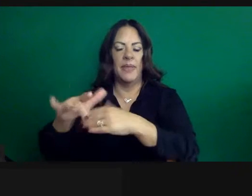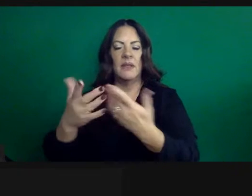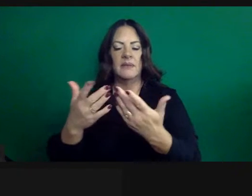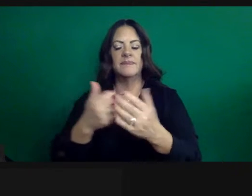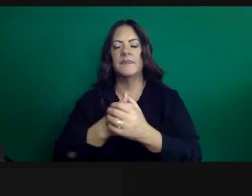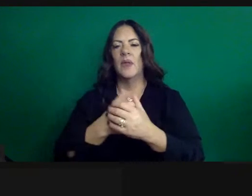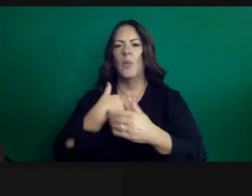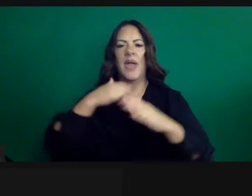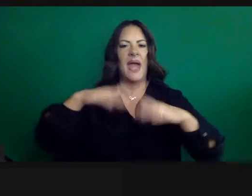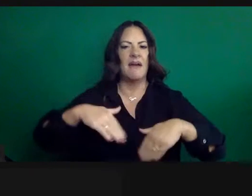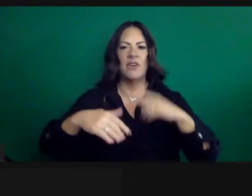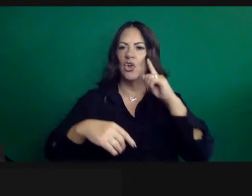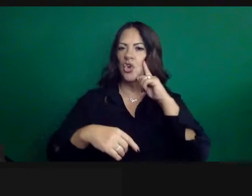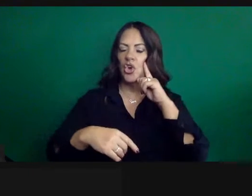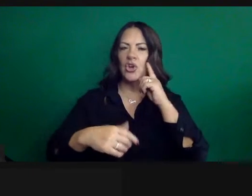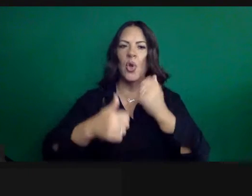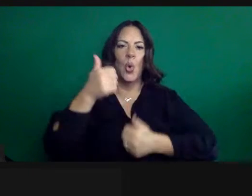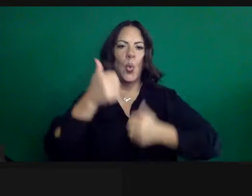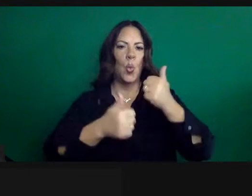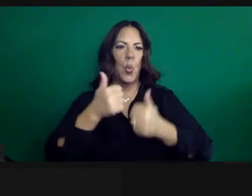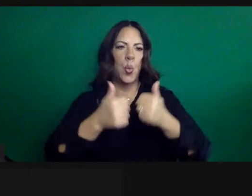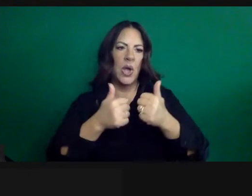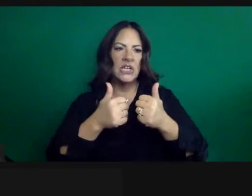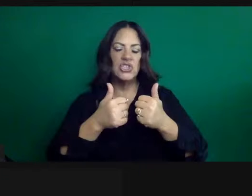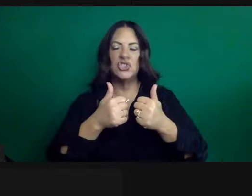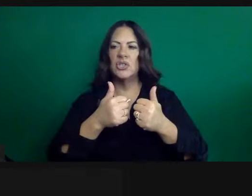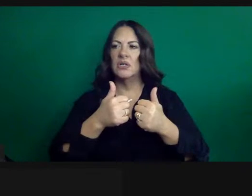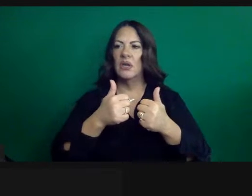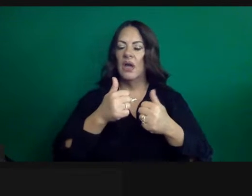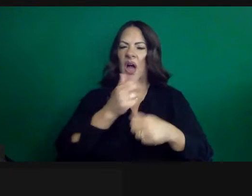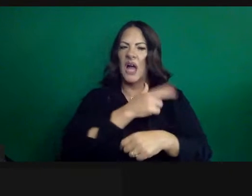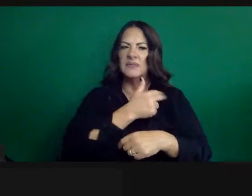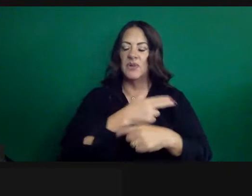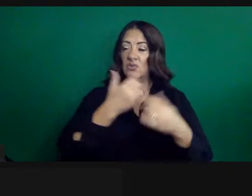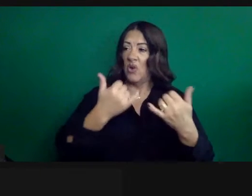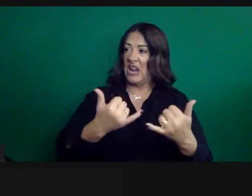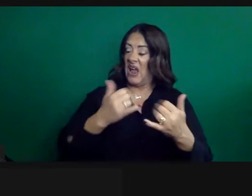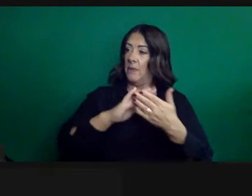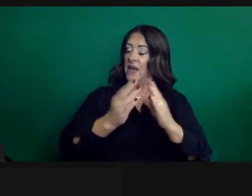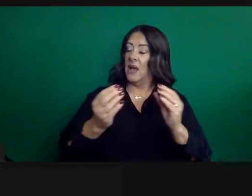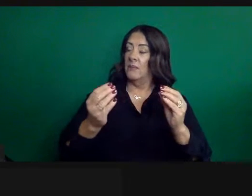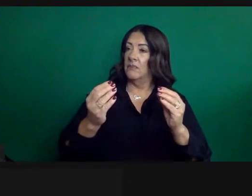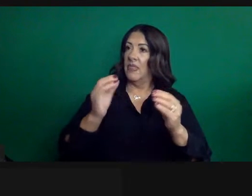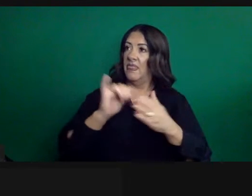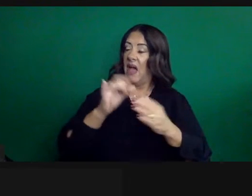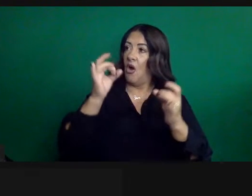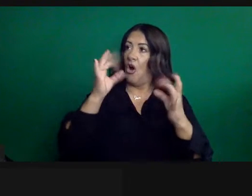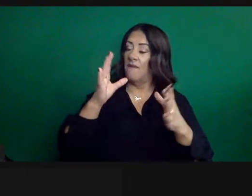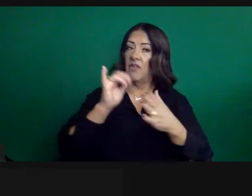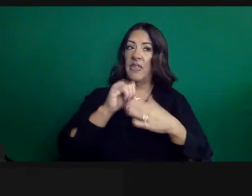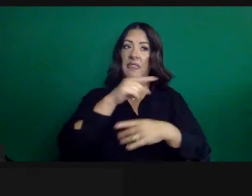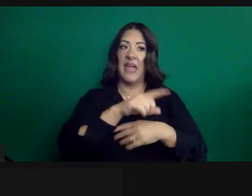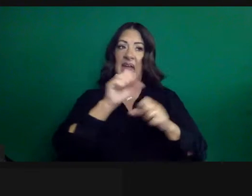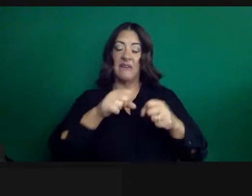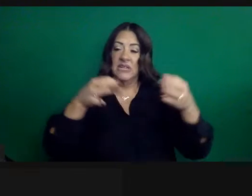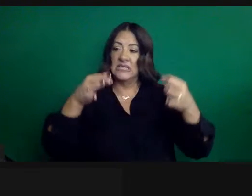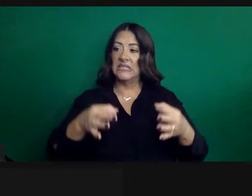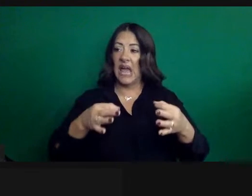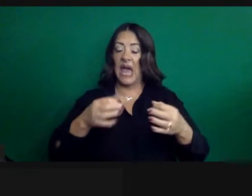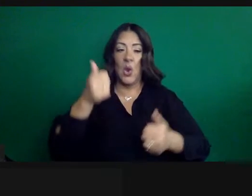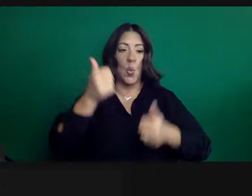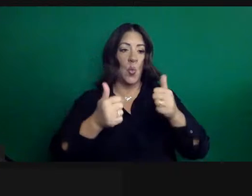between which patient needs or should receive a ventilator to keep that person stable and